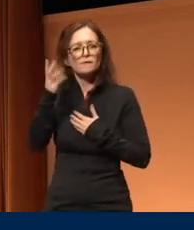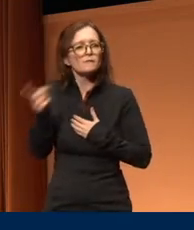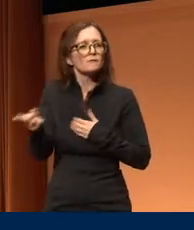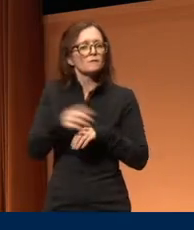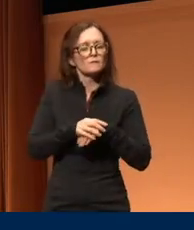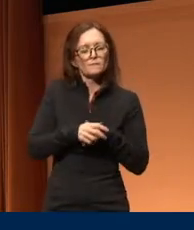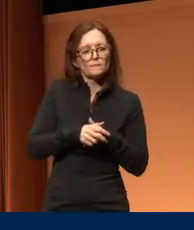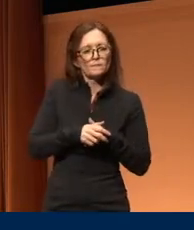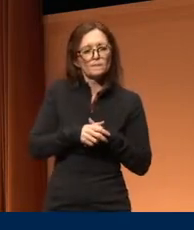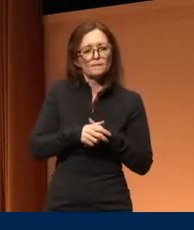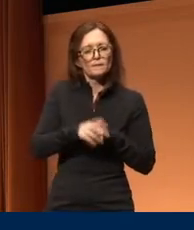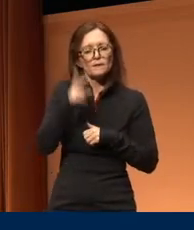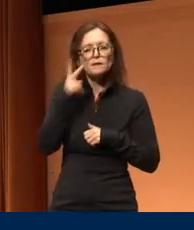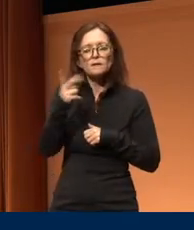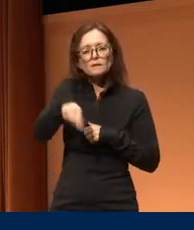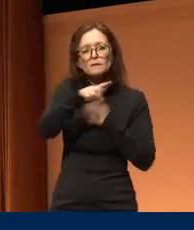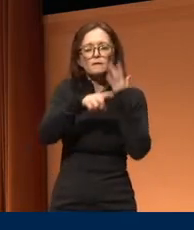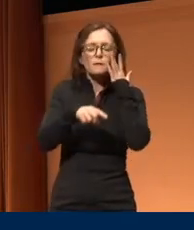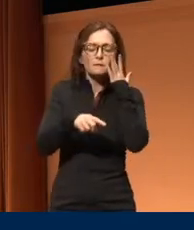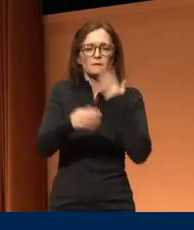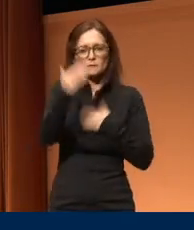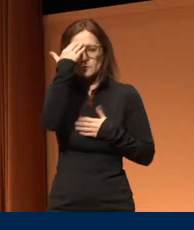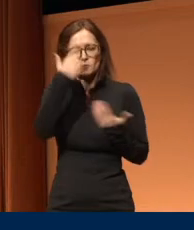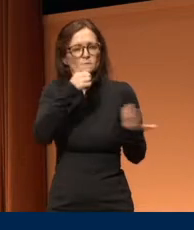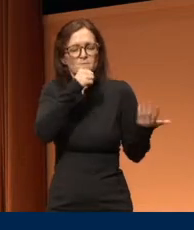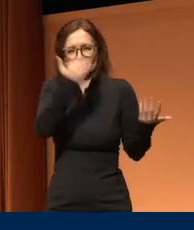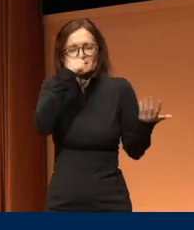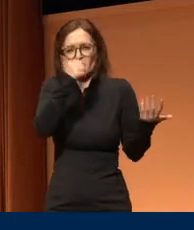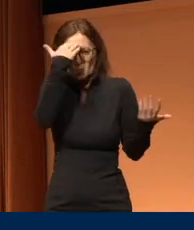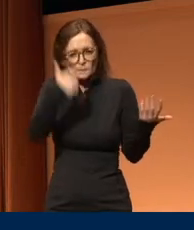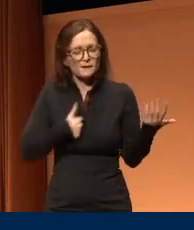farewell. I see thou knows me not.